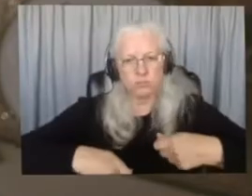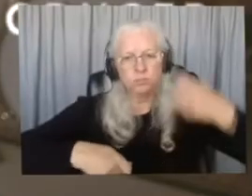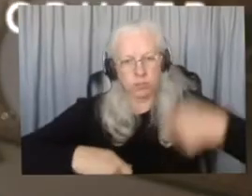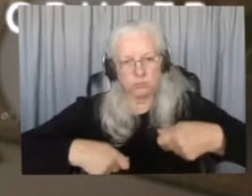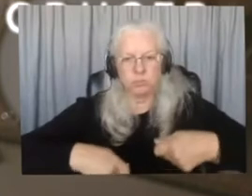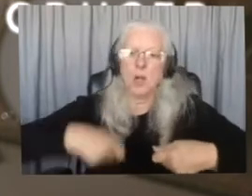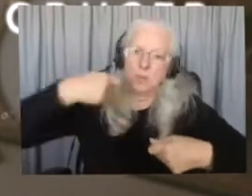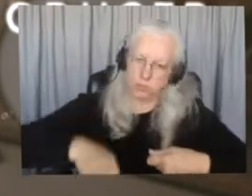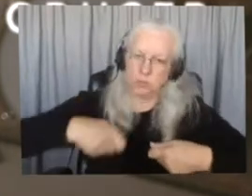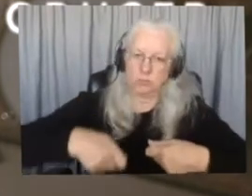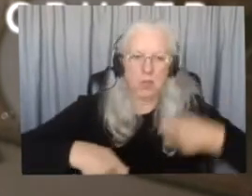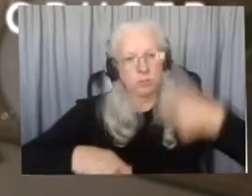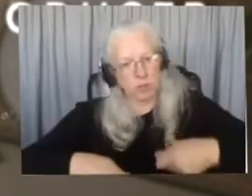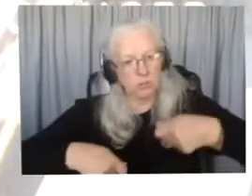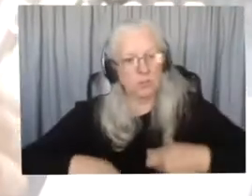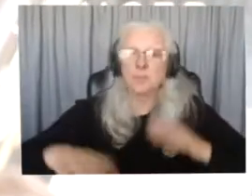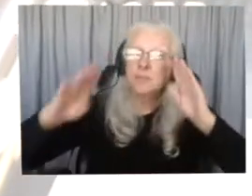How to make a beat,